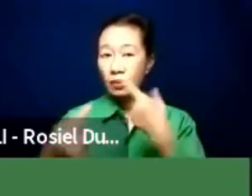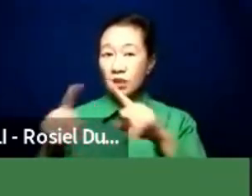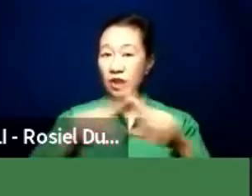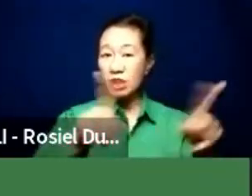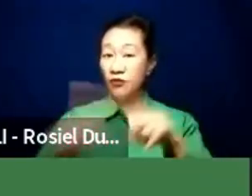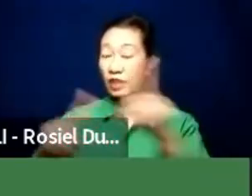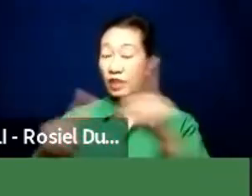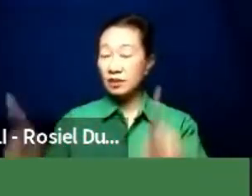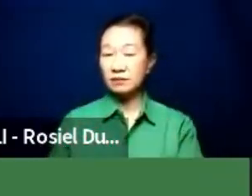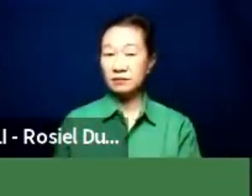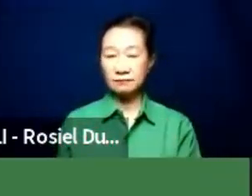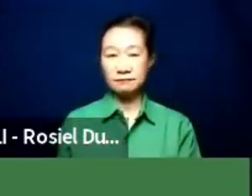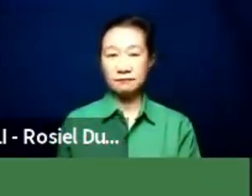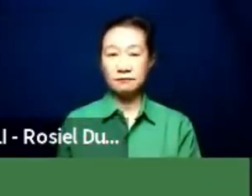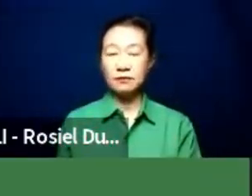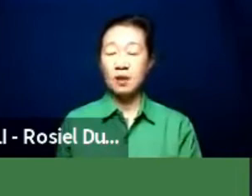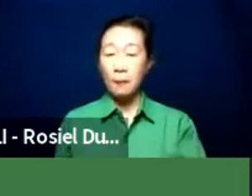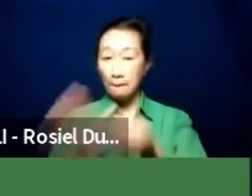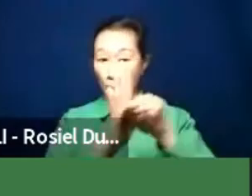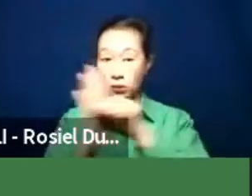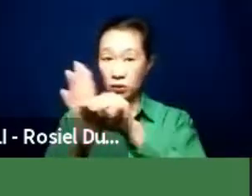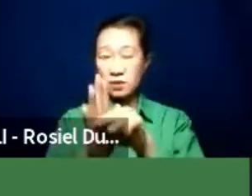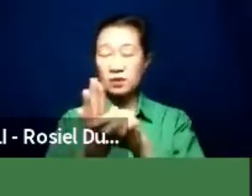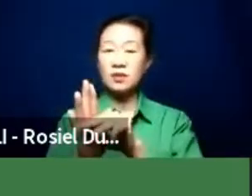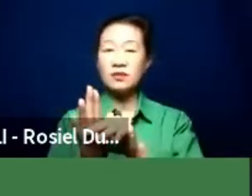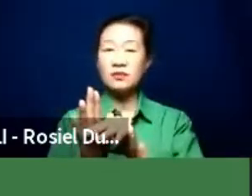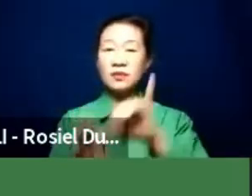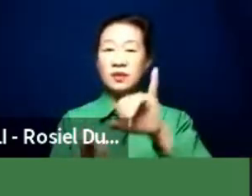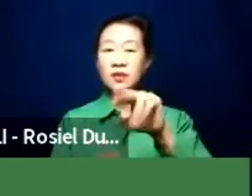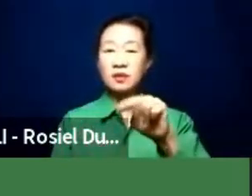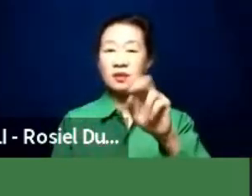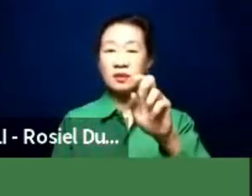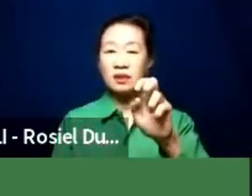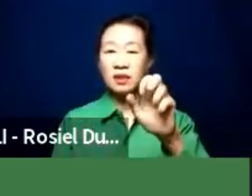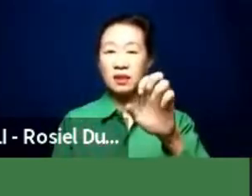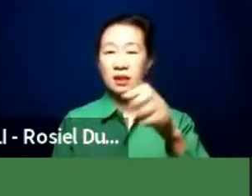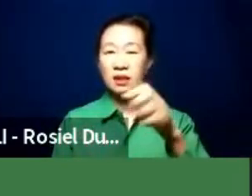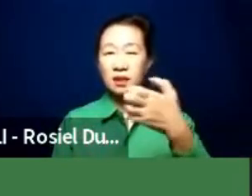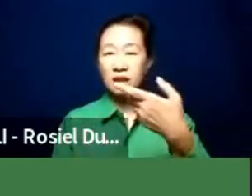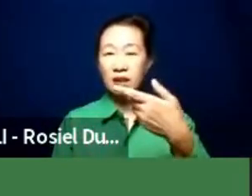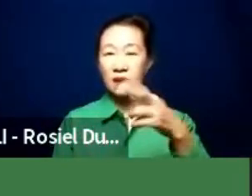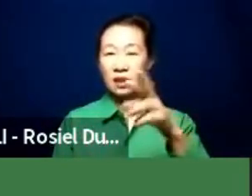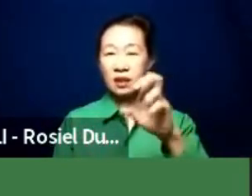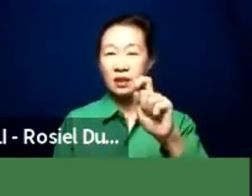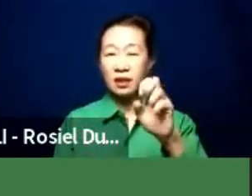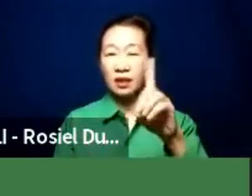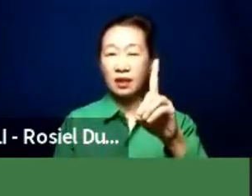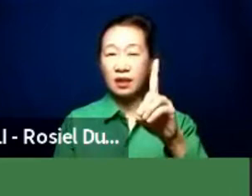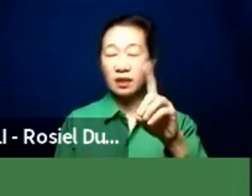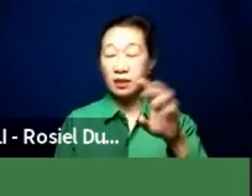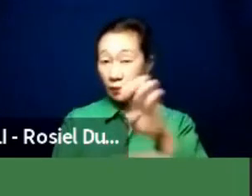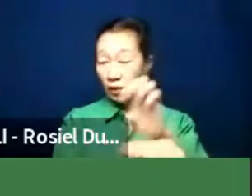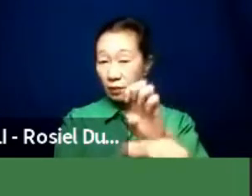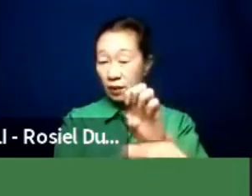different models of integrated employment. Nabanggit sa atin kanina, no, madalas